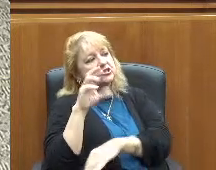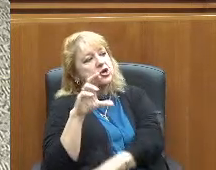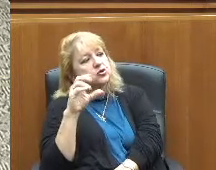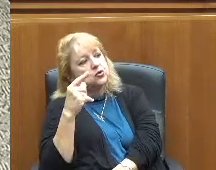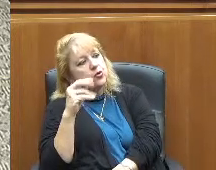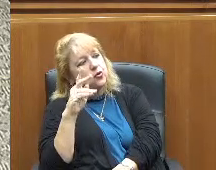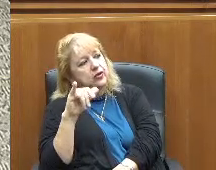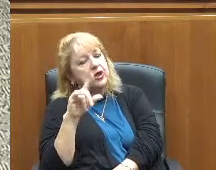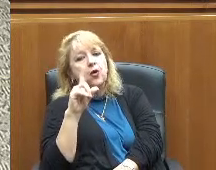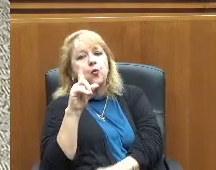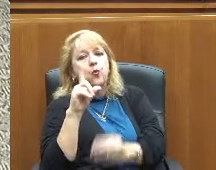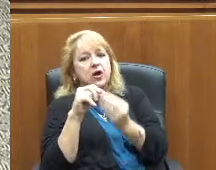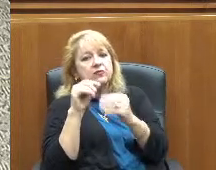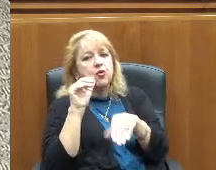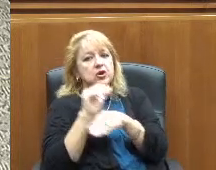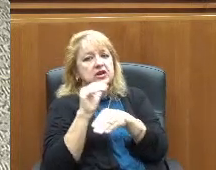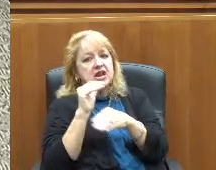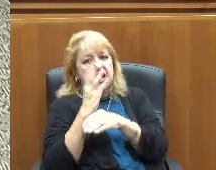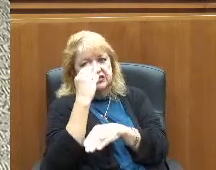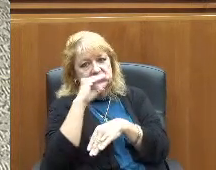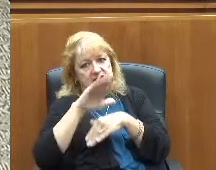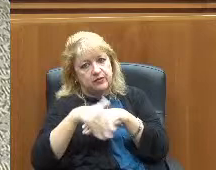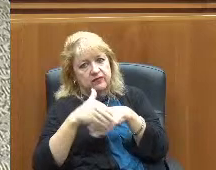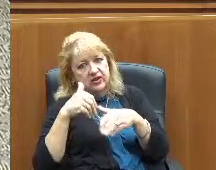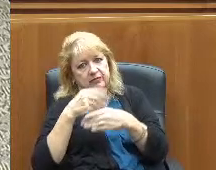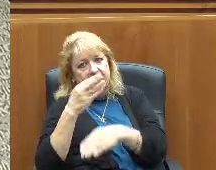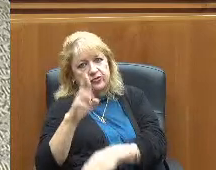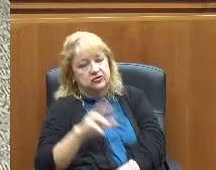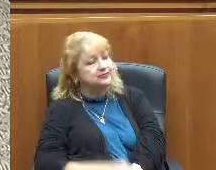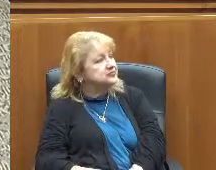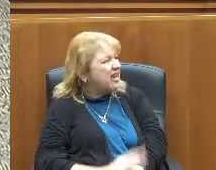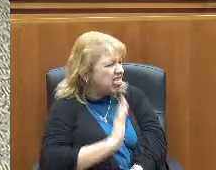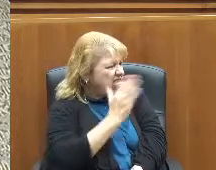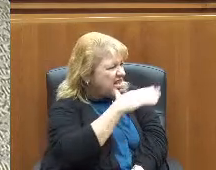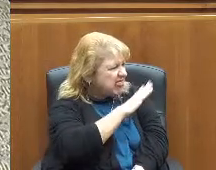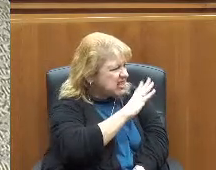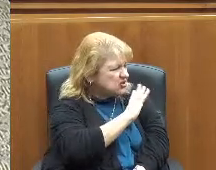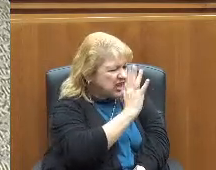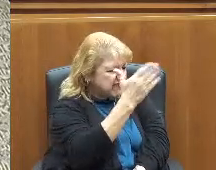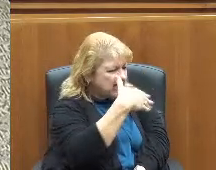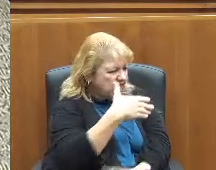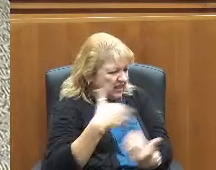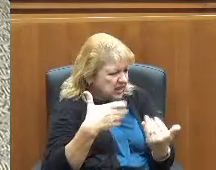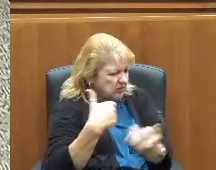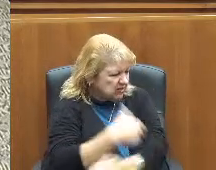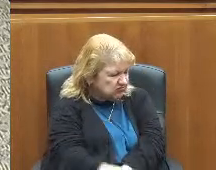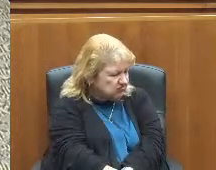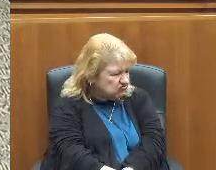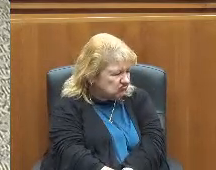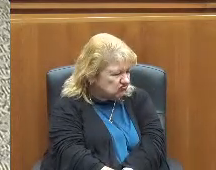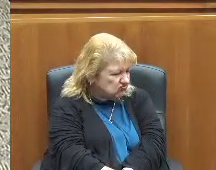an additional night stay in Baton Rouge. That's okay. Thank